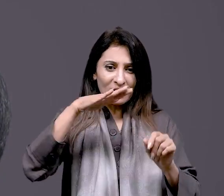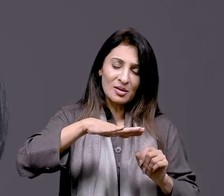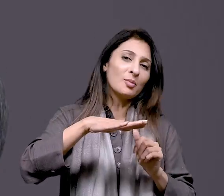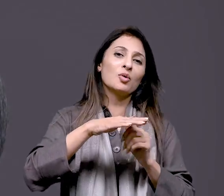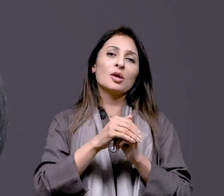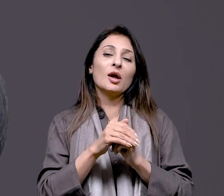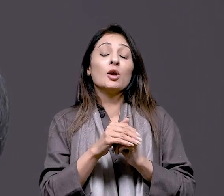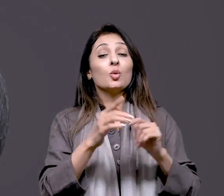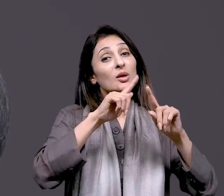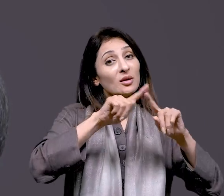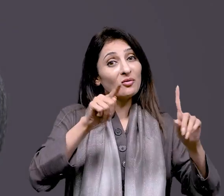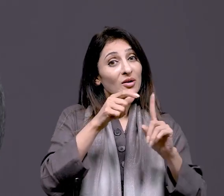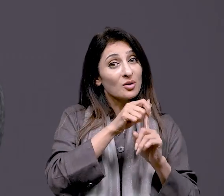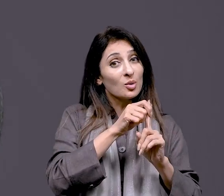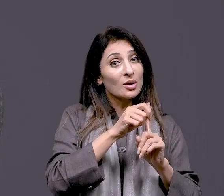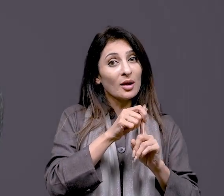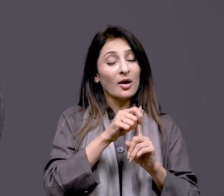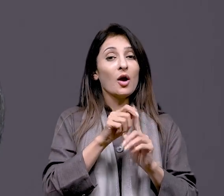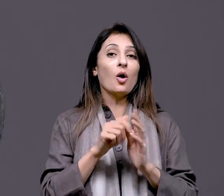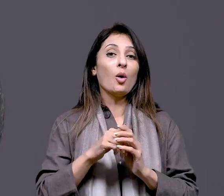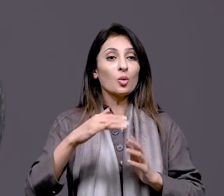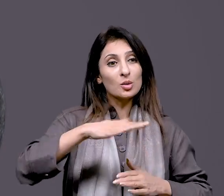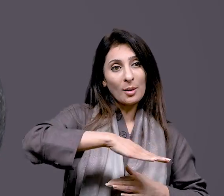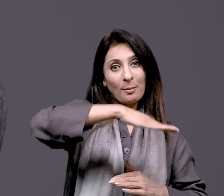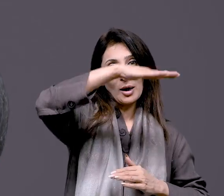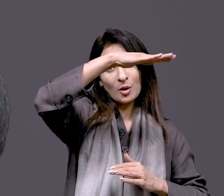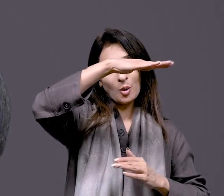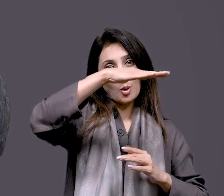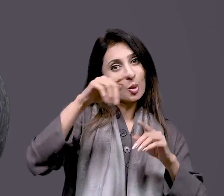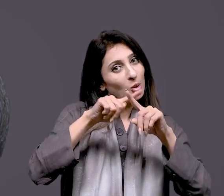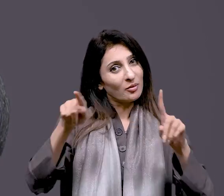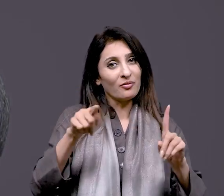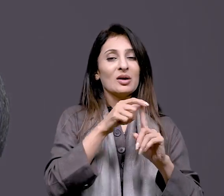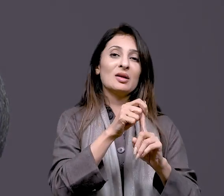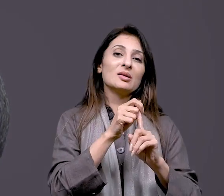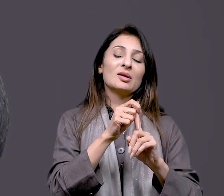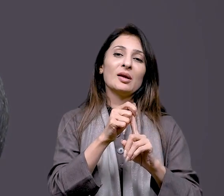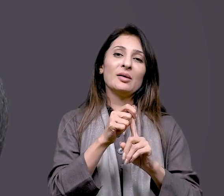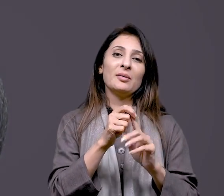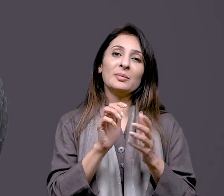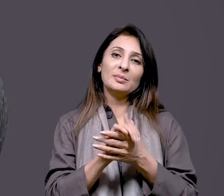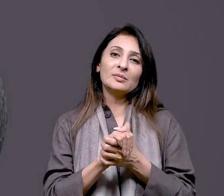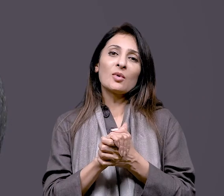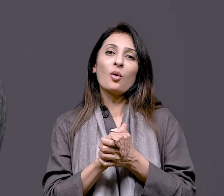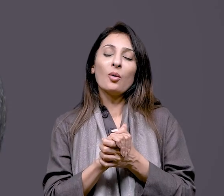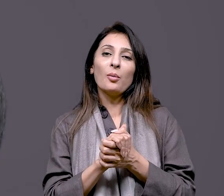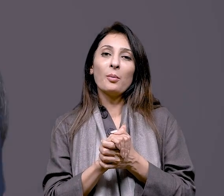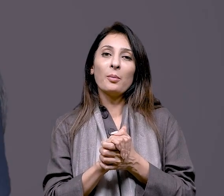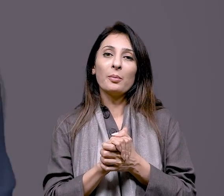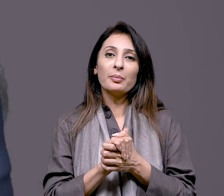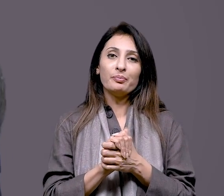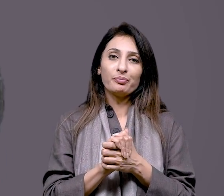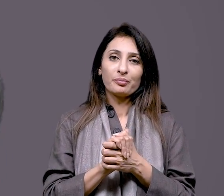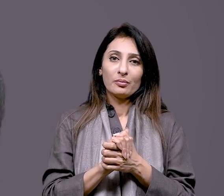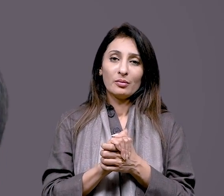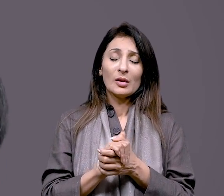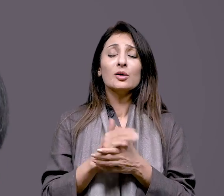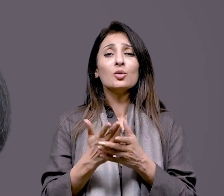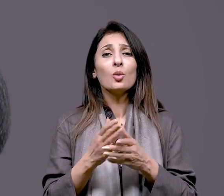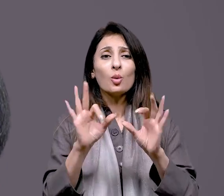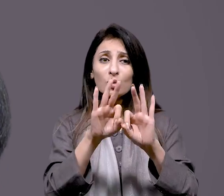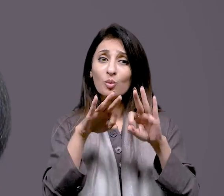different needs. The issue that I encounter is a family's need